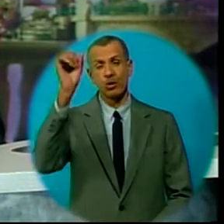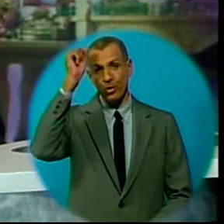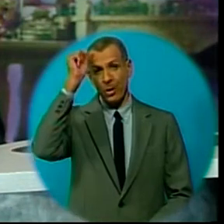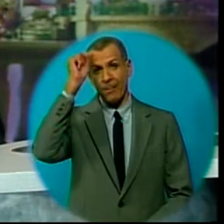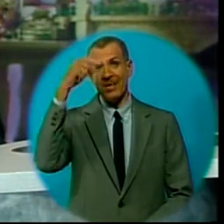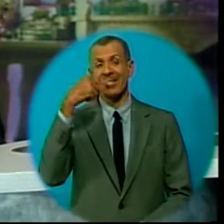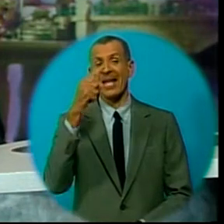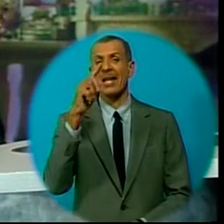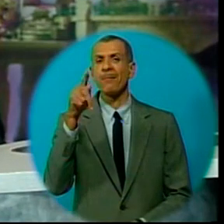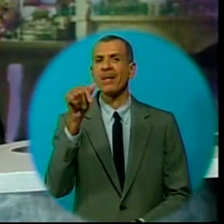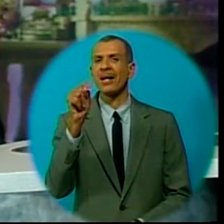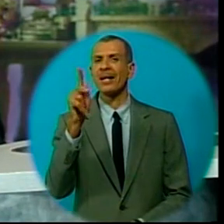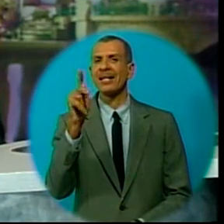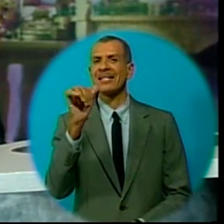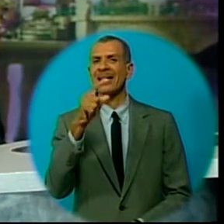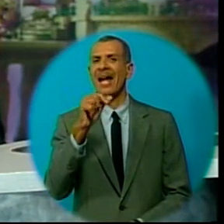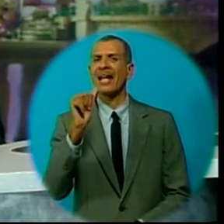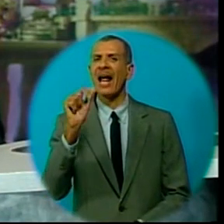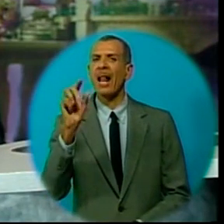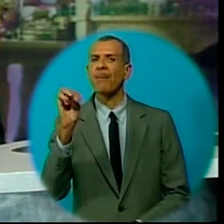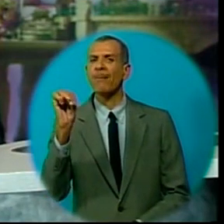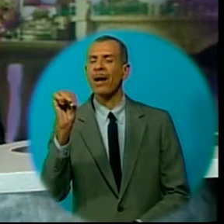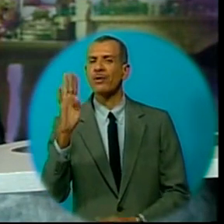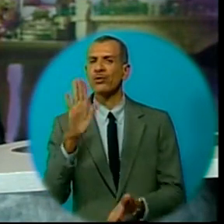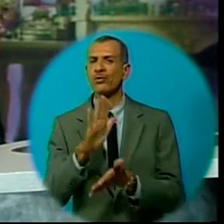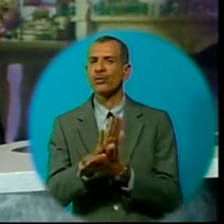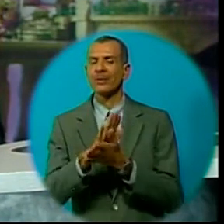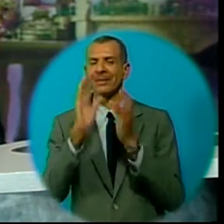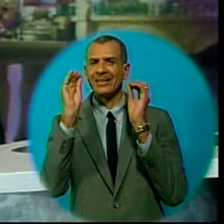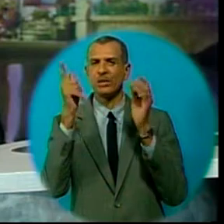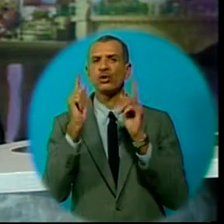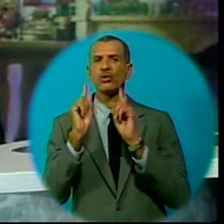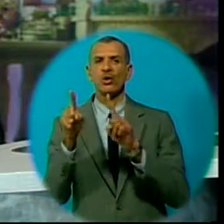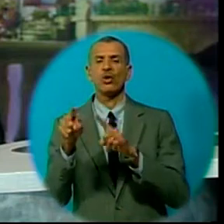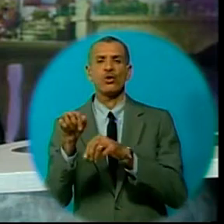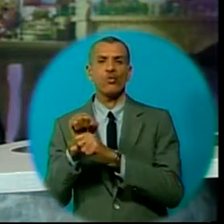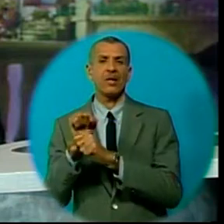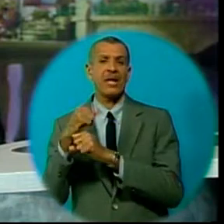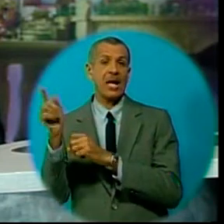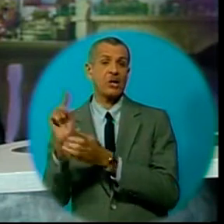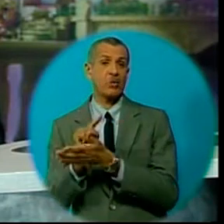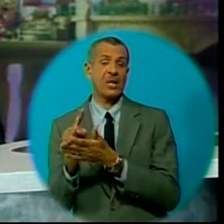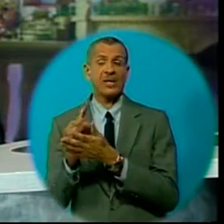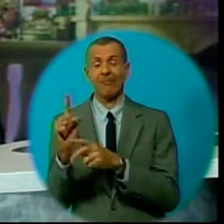the Parkinson and Alma Paris teachers returning to work next week is conditional on a